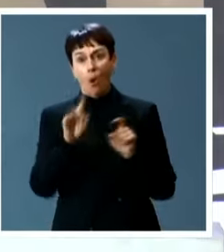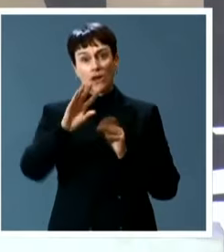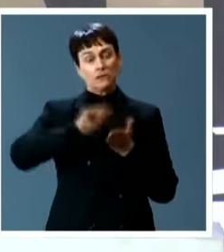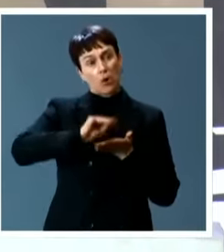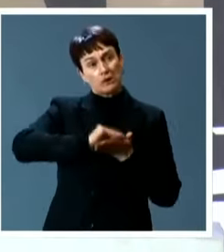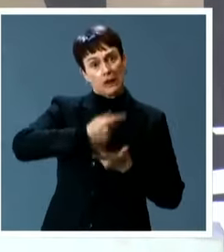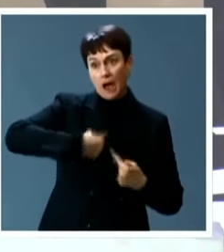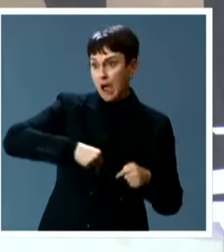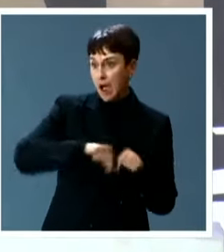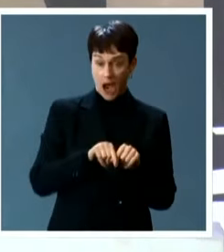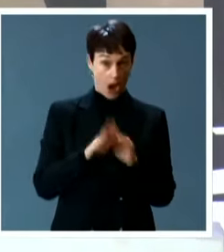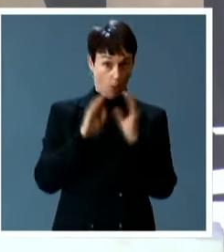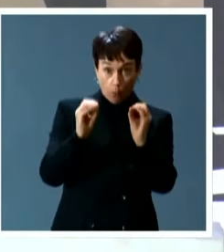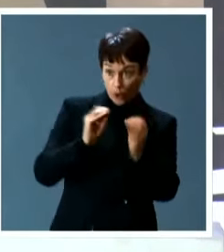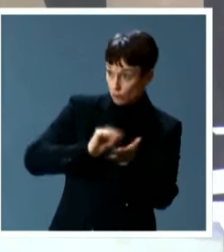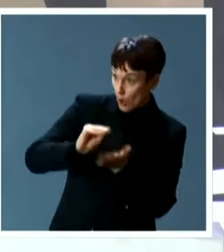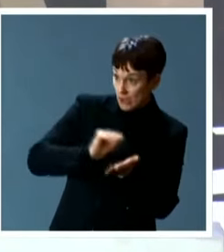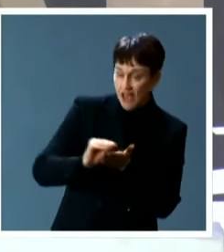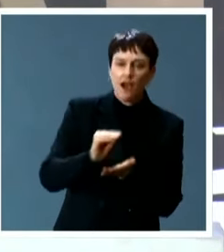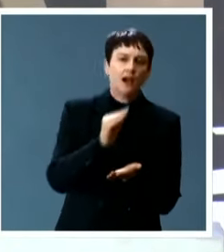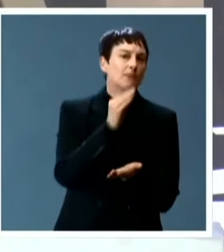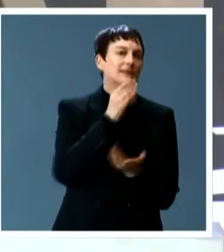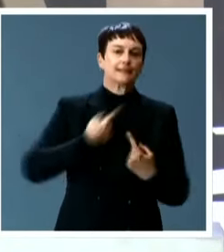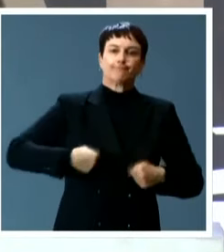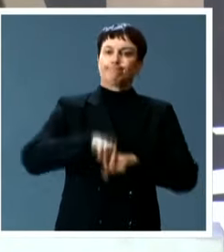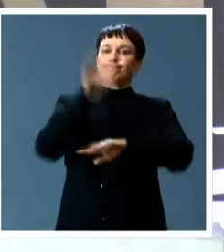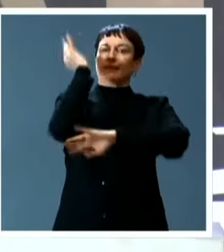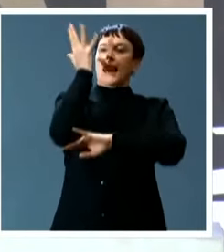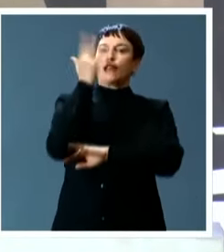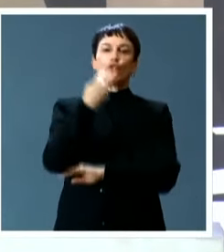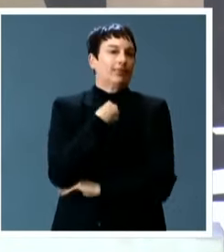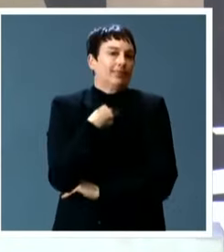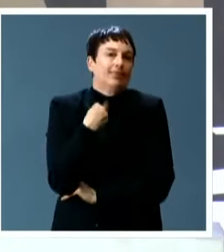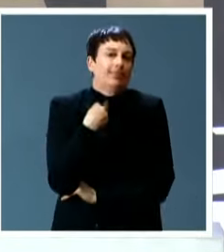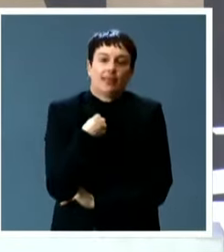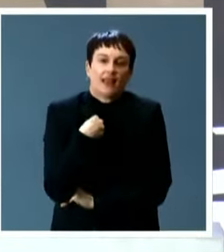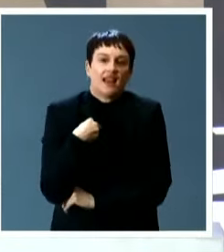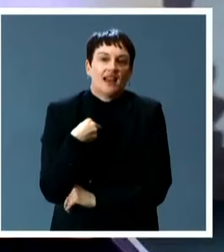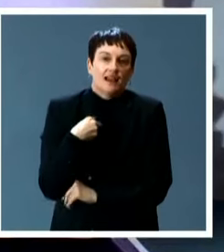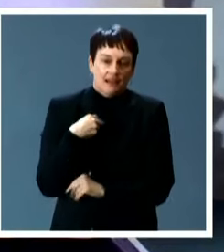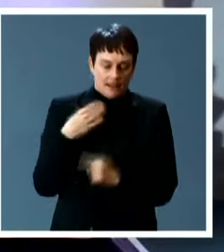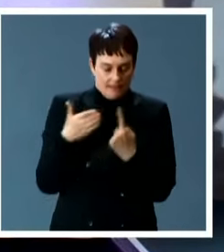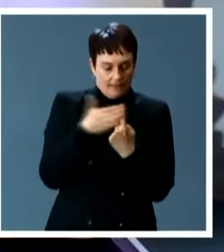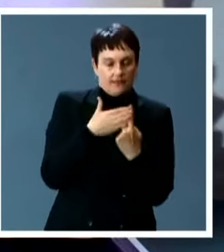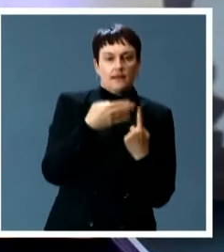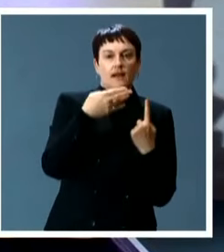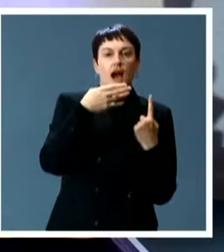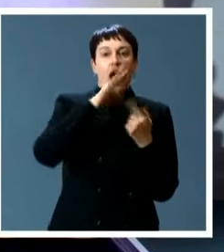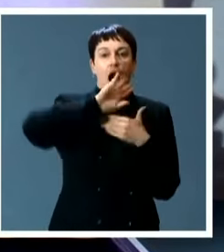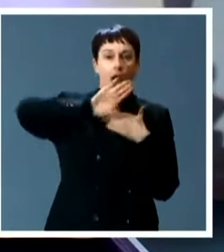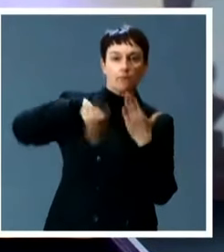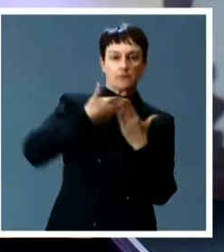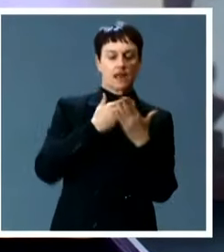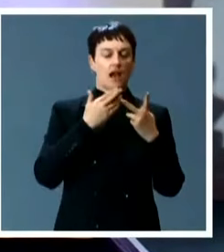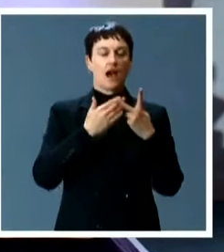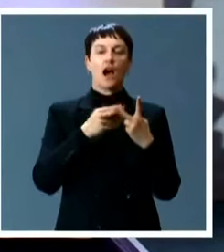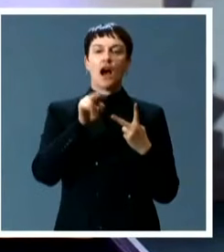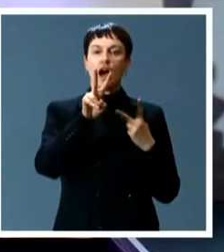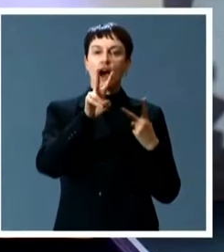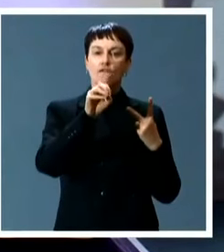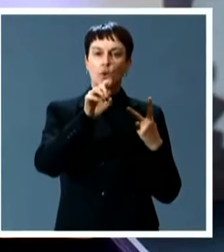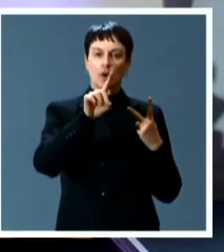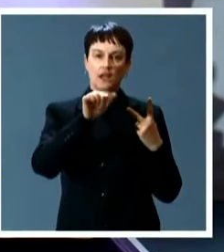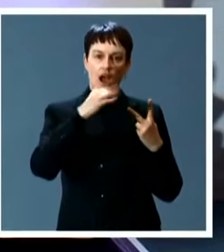would not have been possible. And I want to acknowledge the Hans Seidel Foundation, APSA, Vodacom,